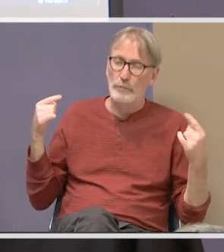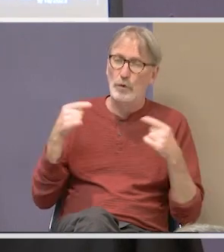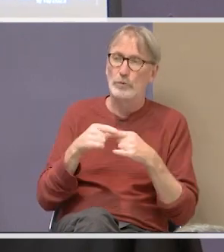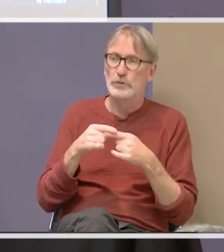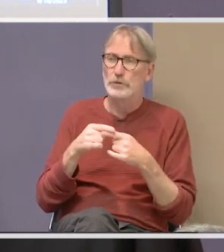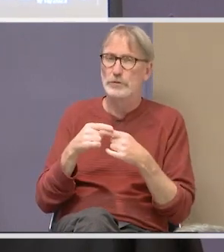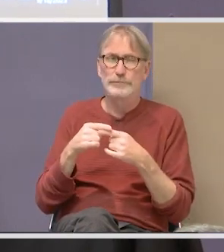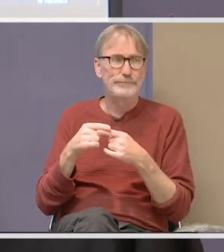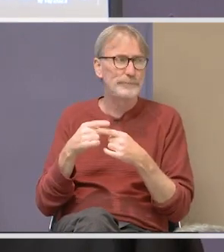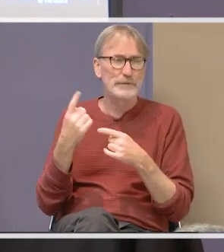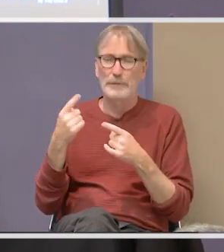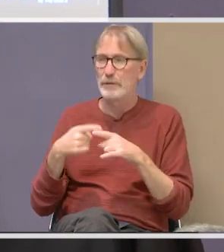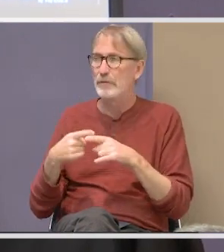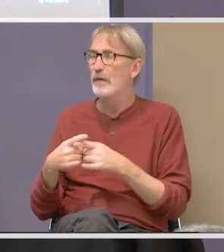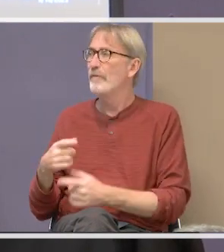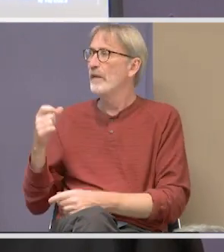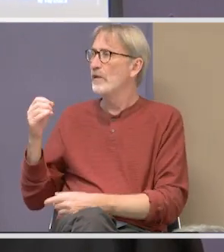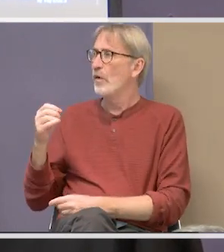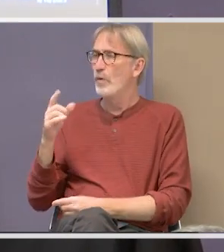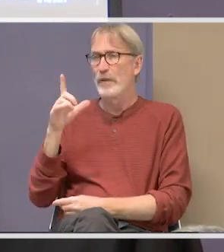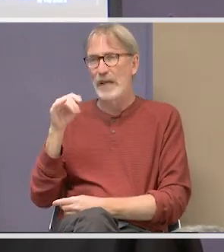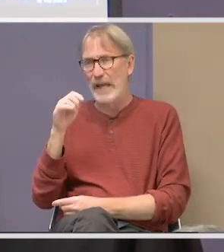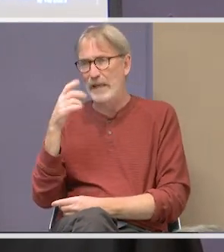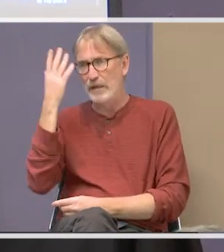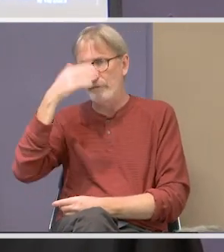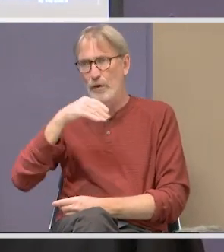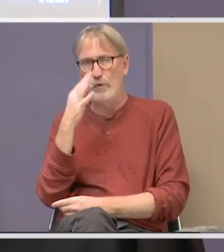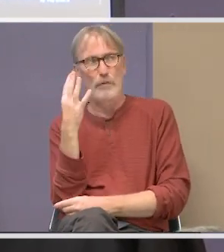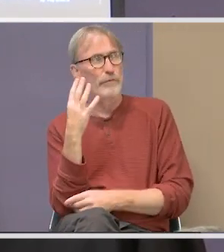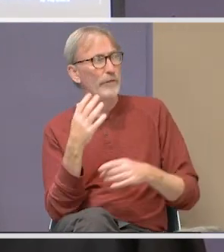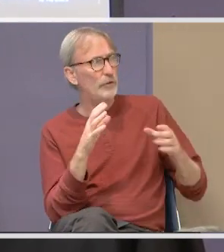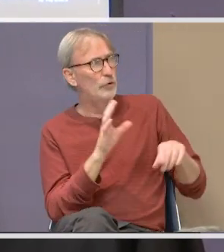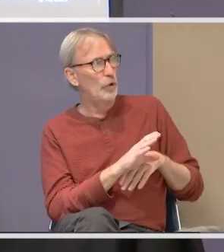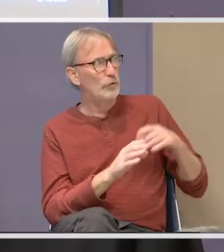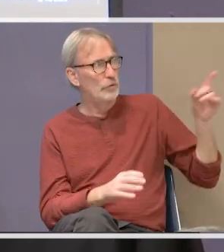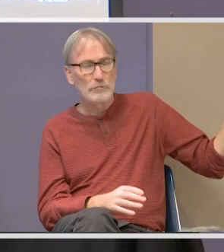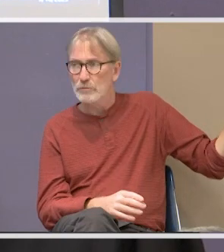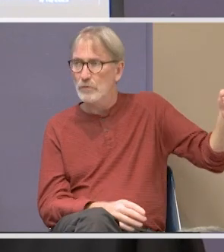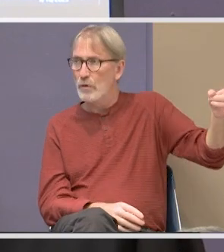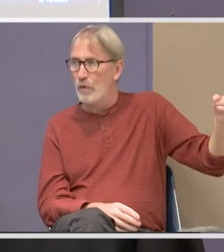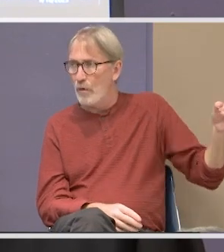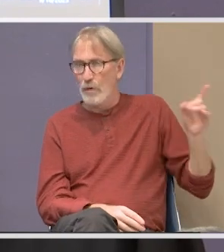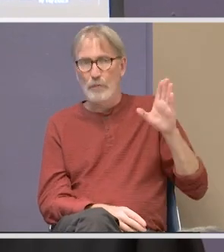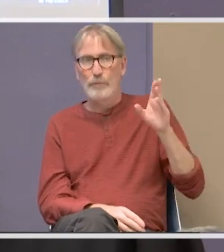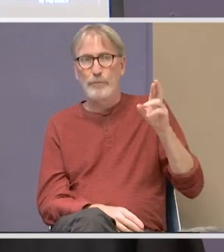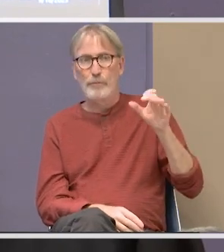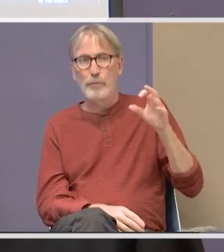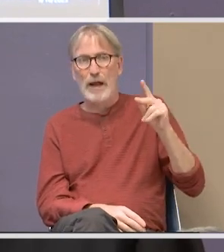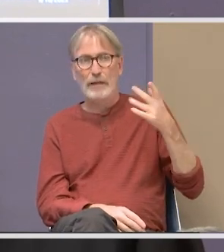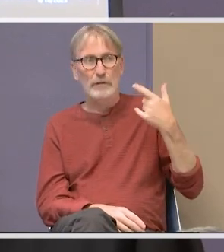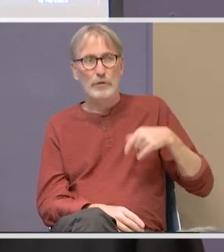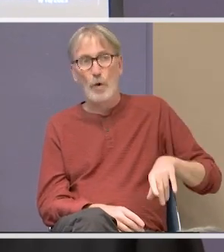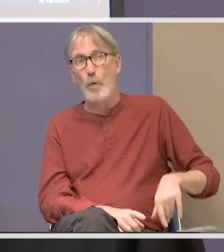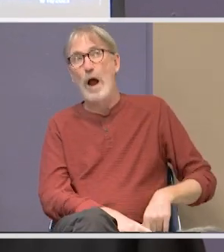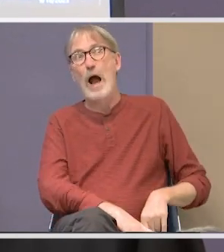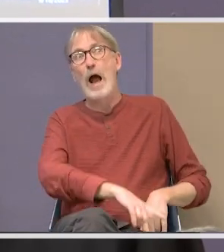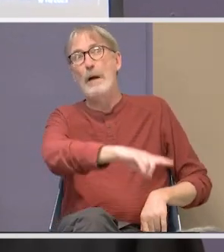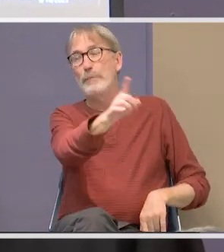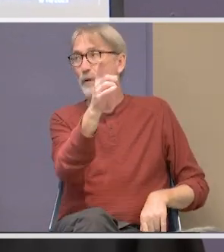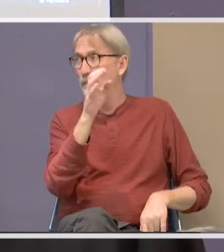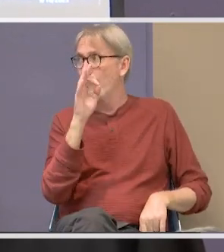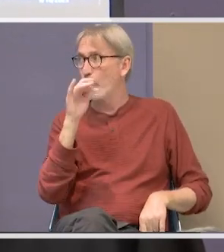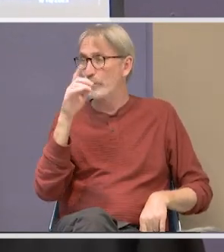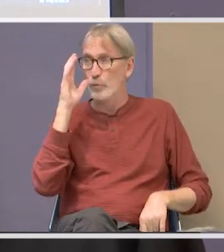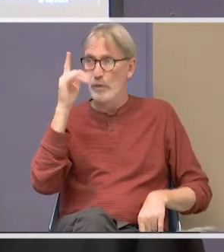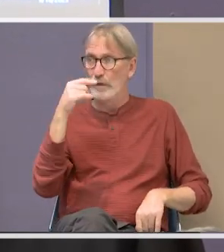almost all cases. So the lane in front of the church on Braddock Avenue to turn up Forbes is going away.